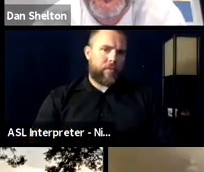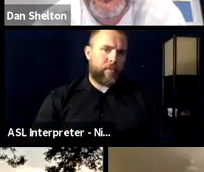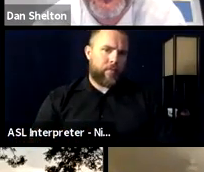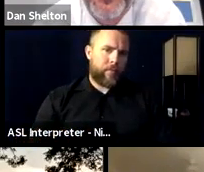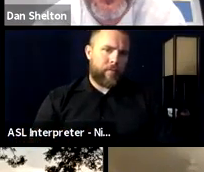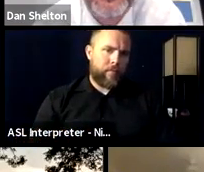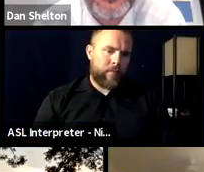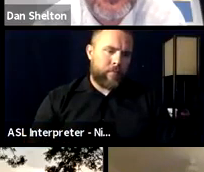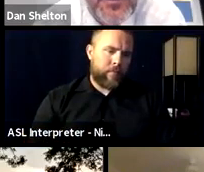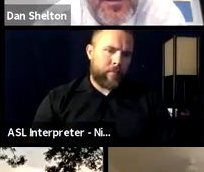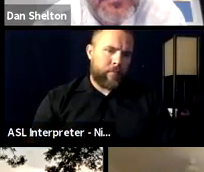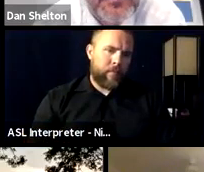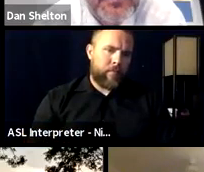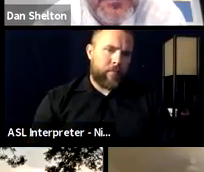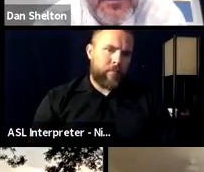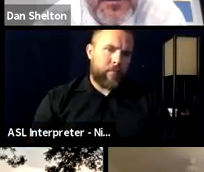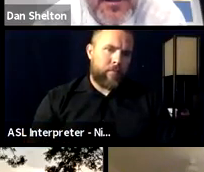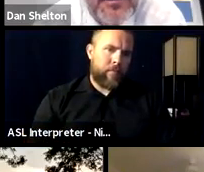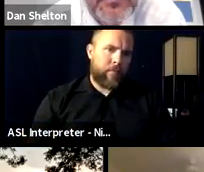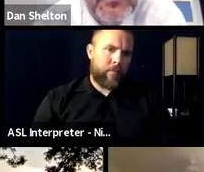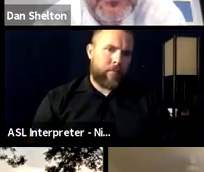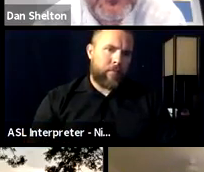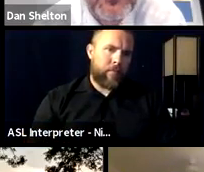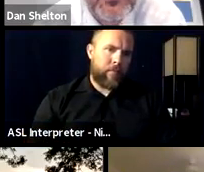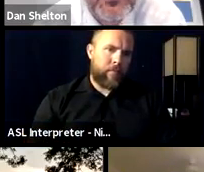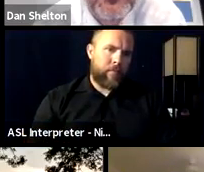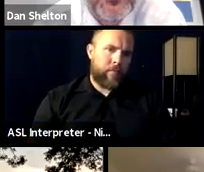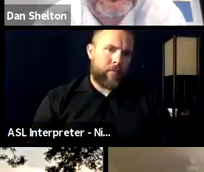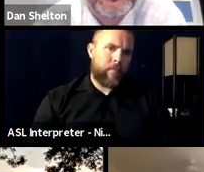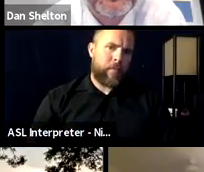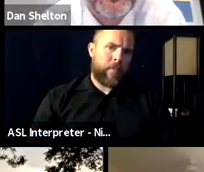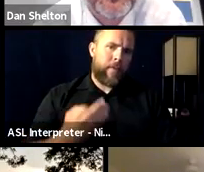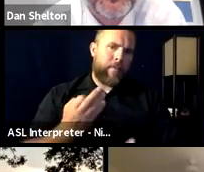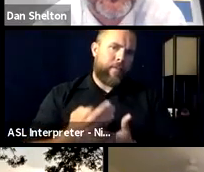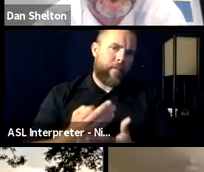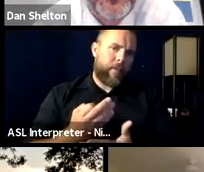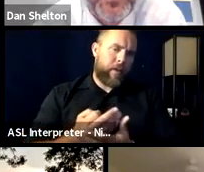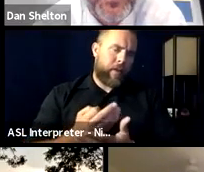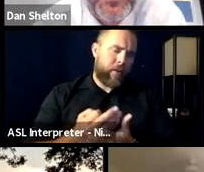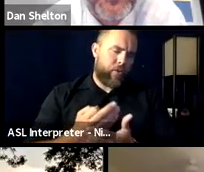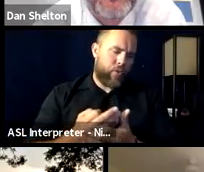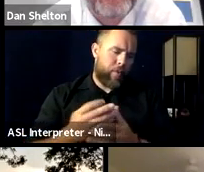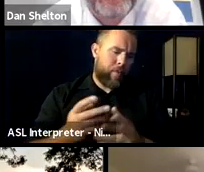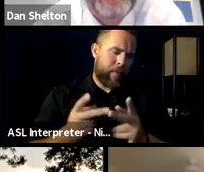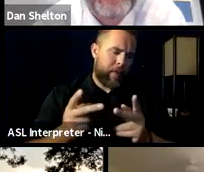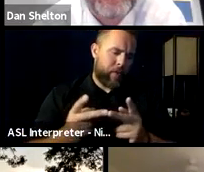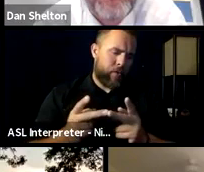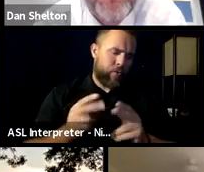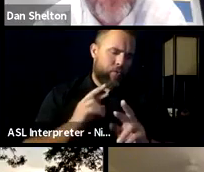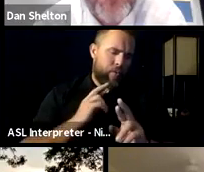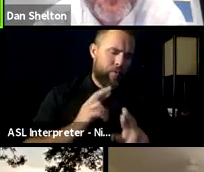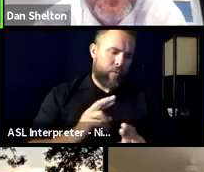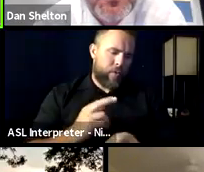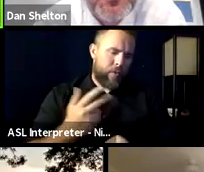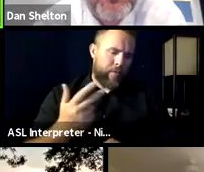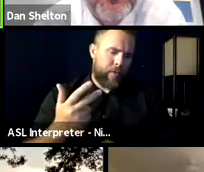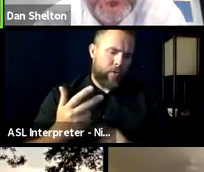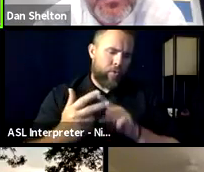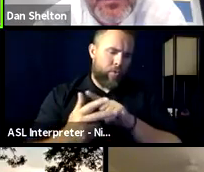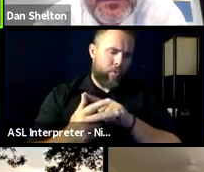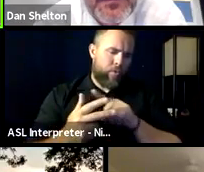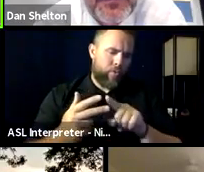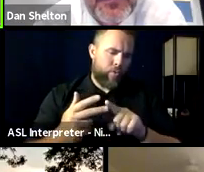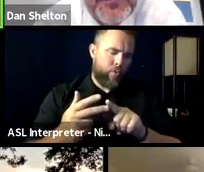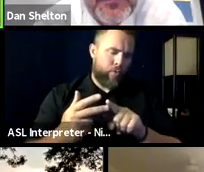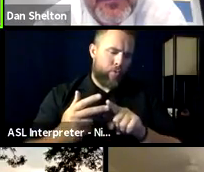here. This financial position report is one of 3 state-mandated financial position reports throughout